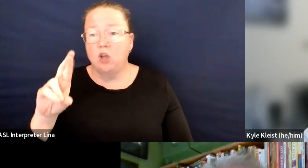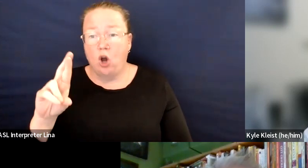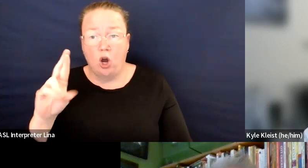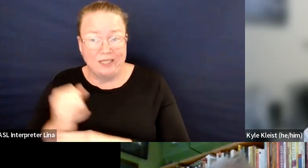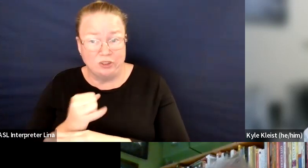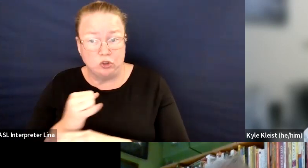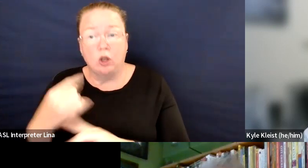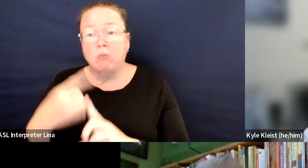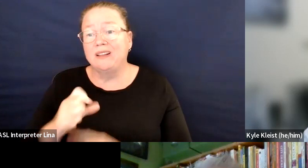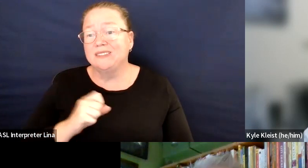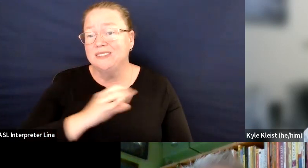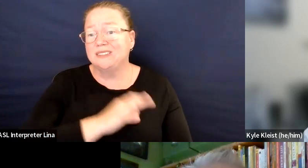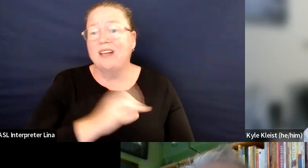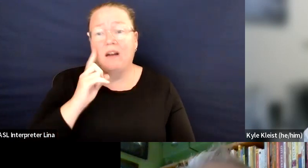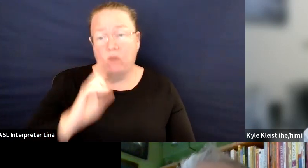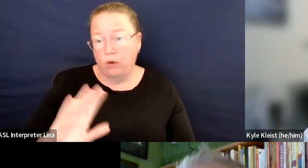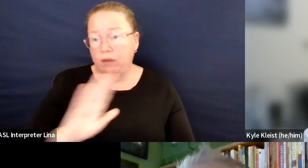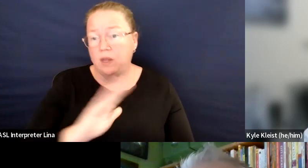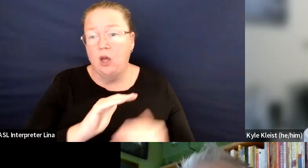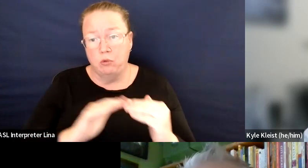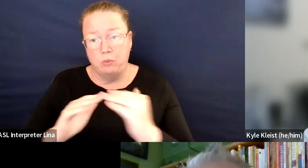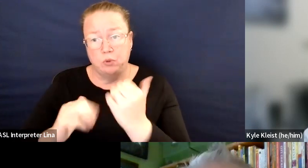and staff for their peer support.